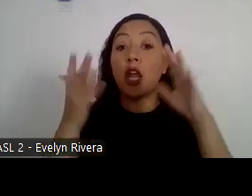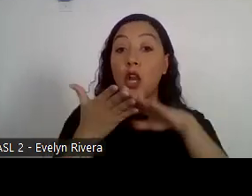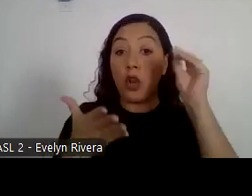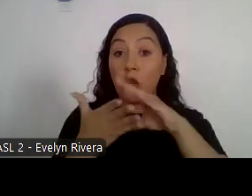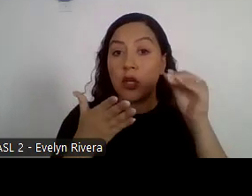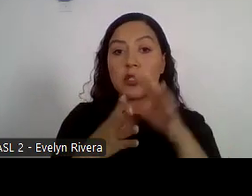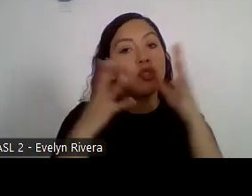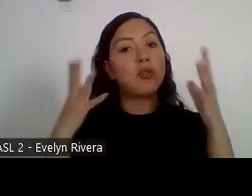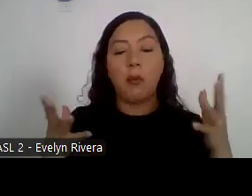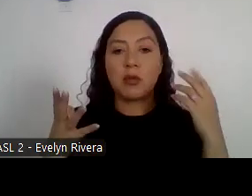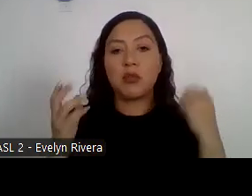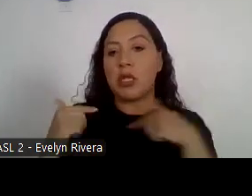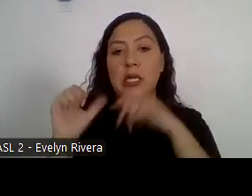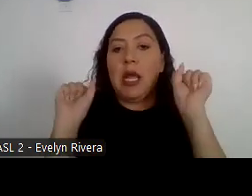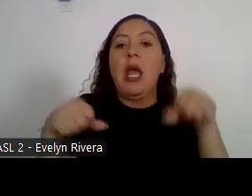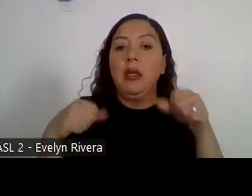as we can.